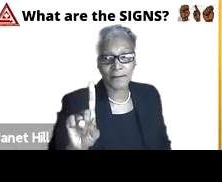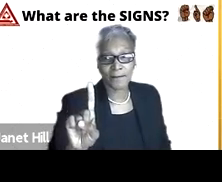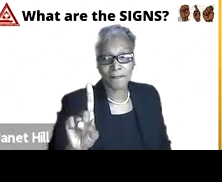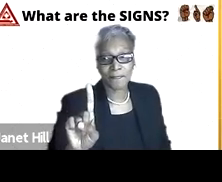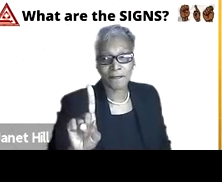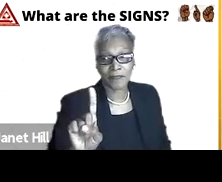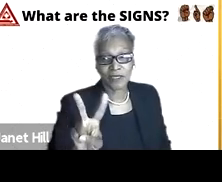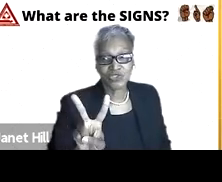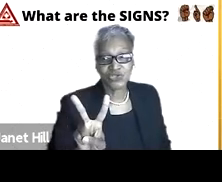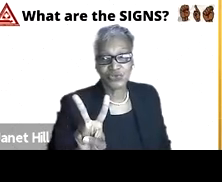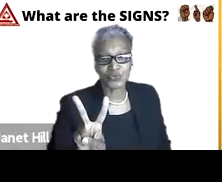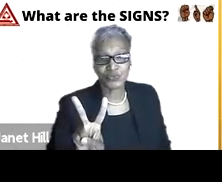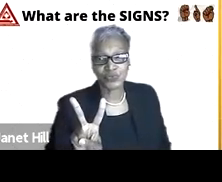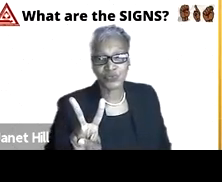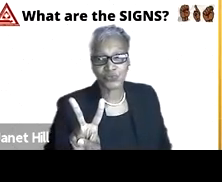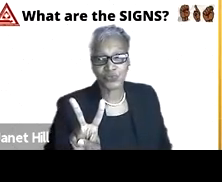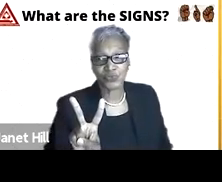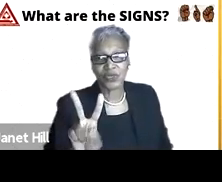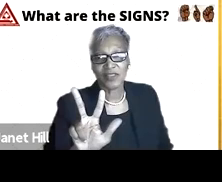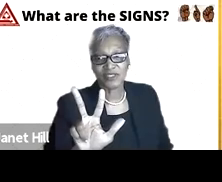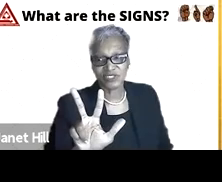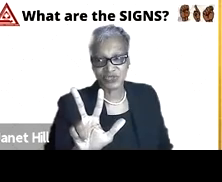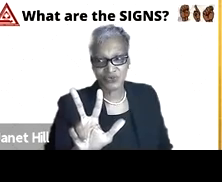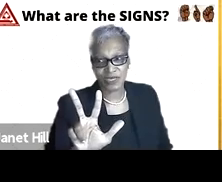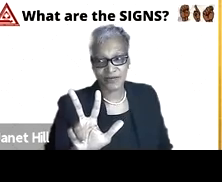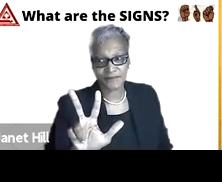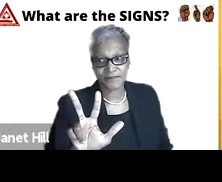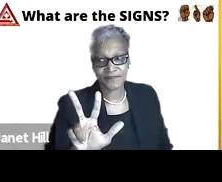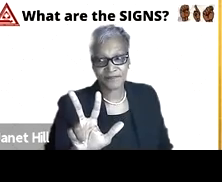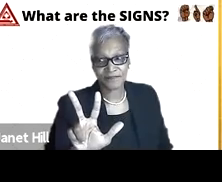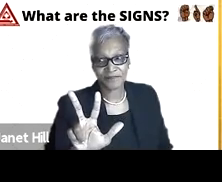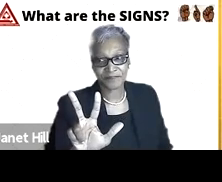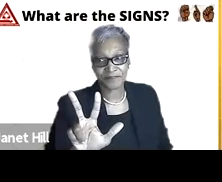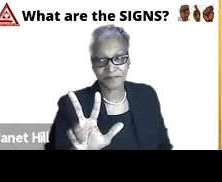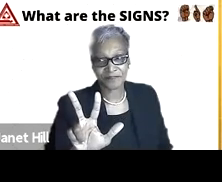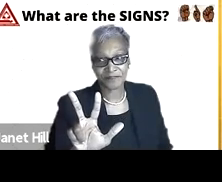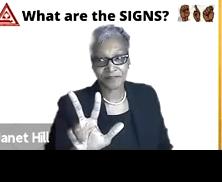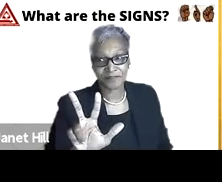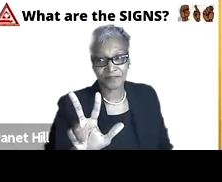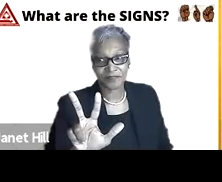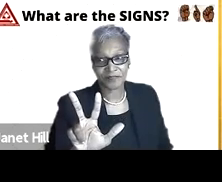1, 2. This is the 3.